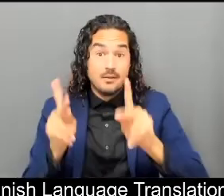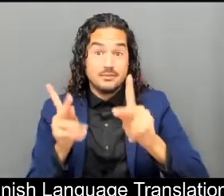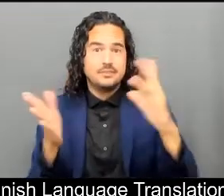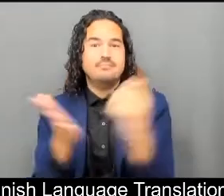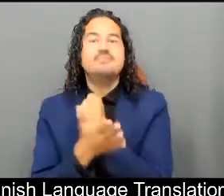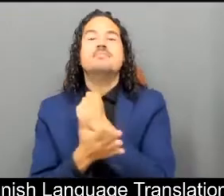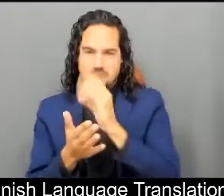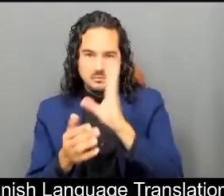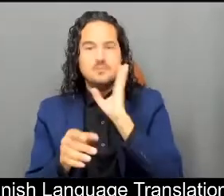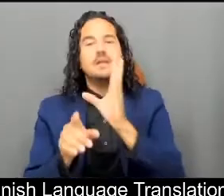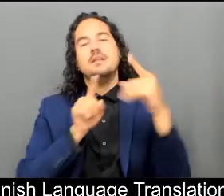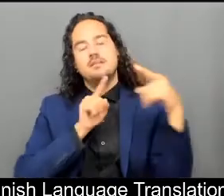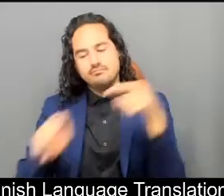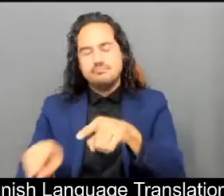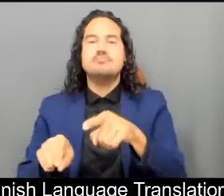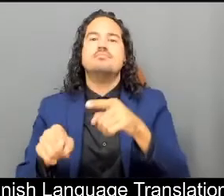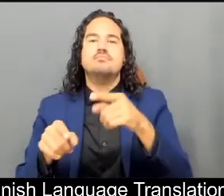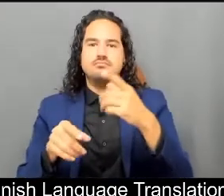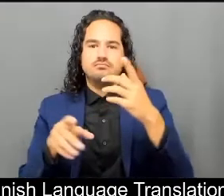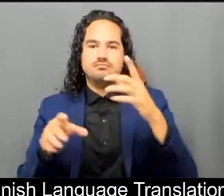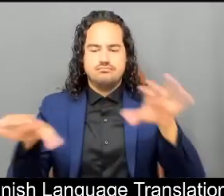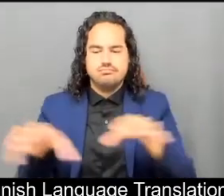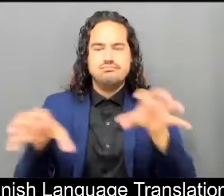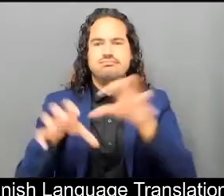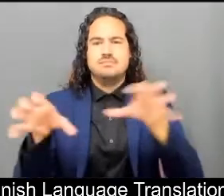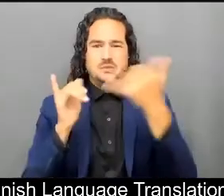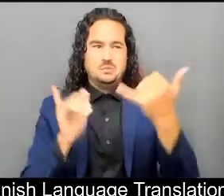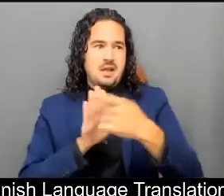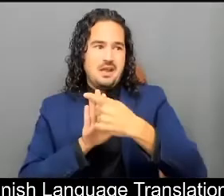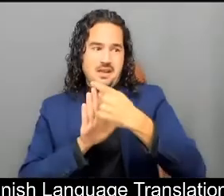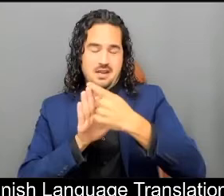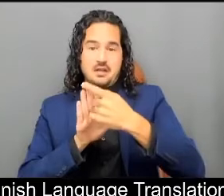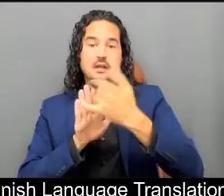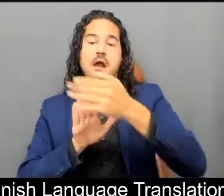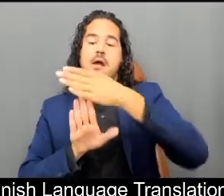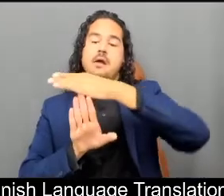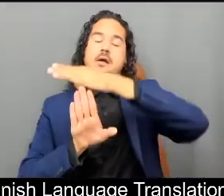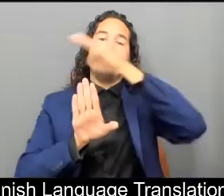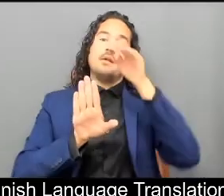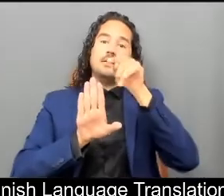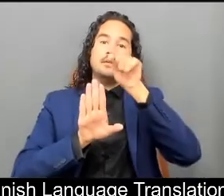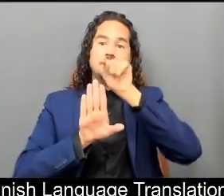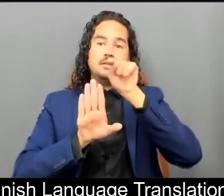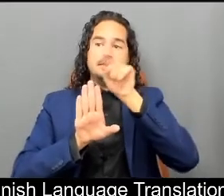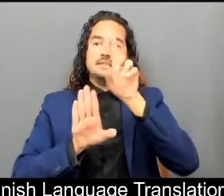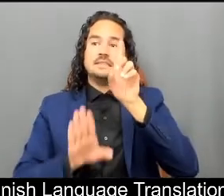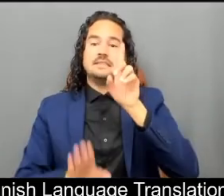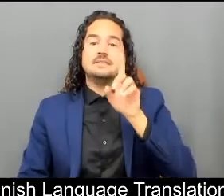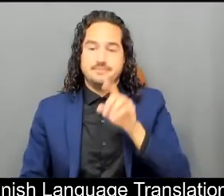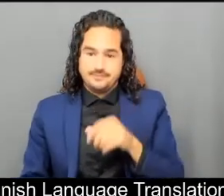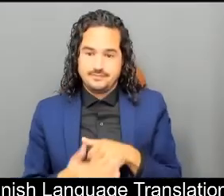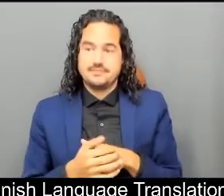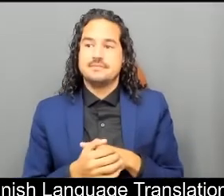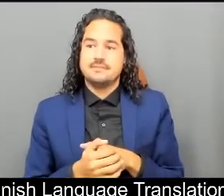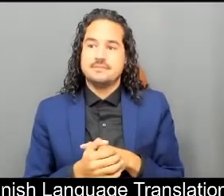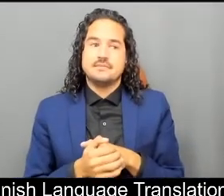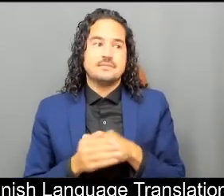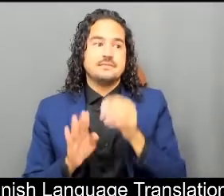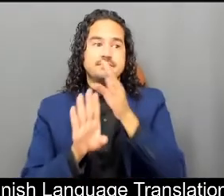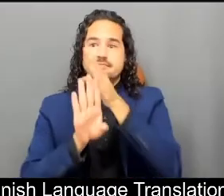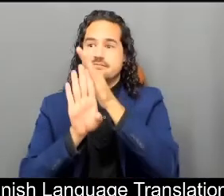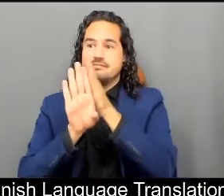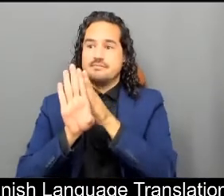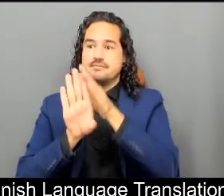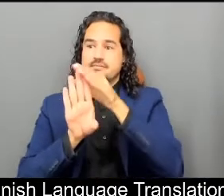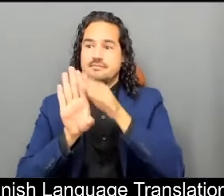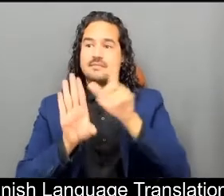care of this today. So still on plan. Come around Limitour Road back to our division or branch break that we have